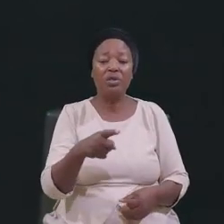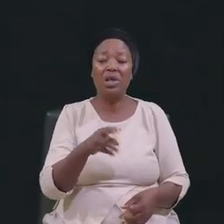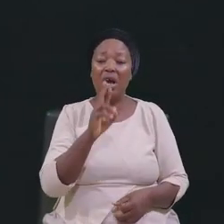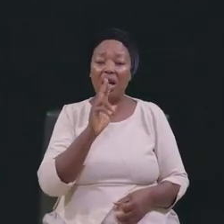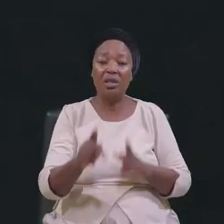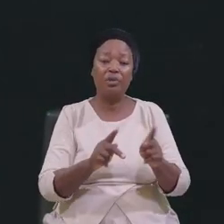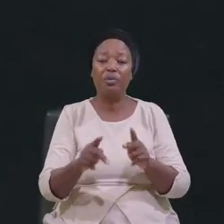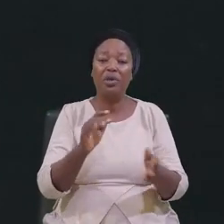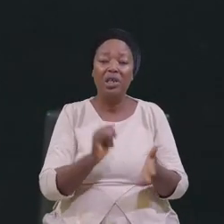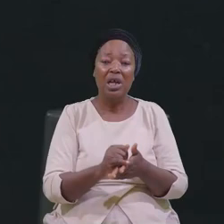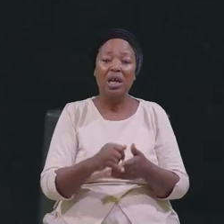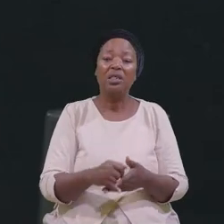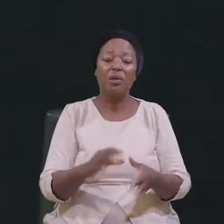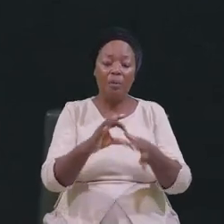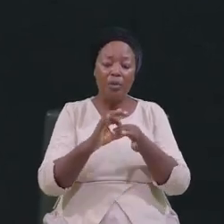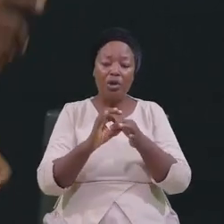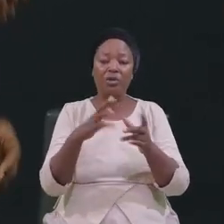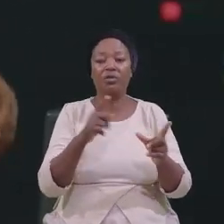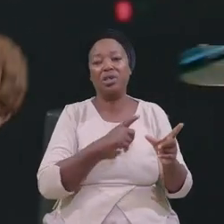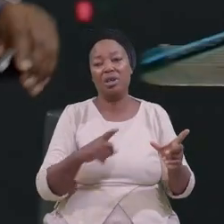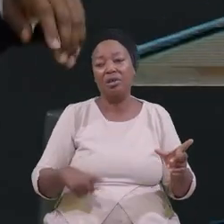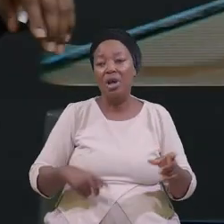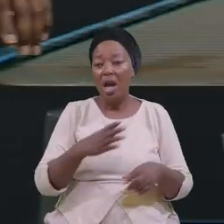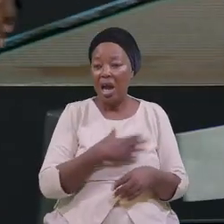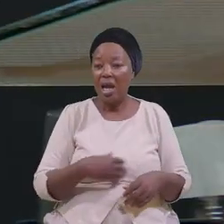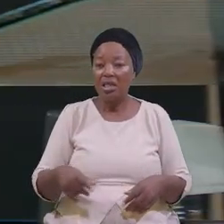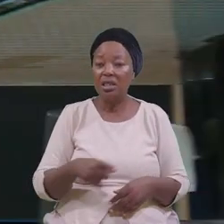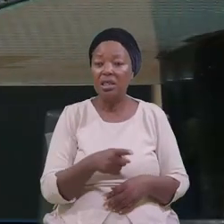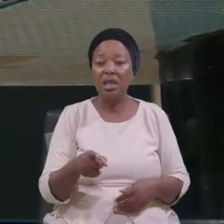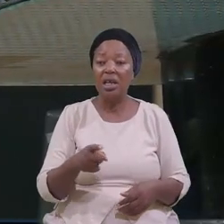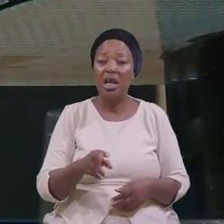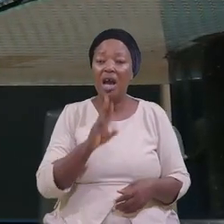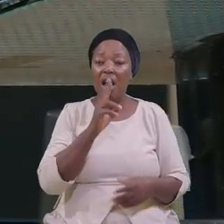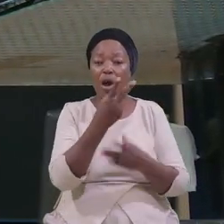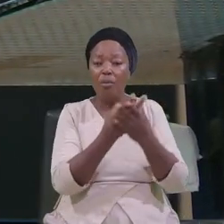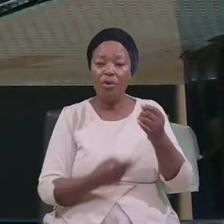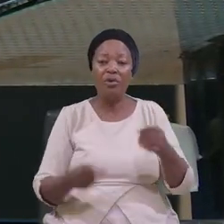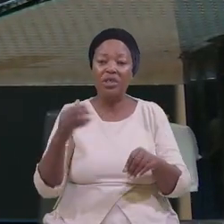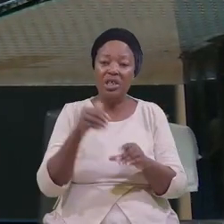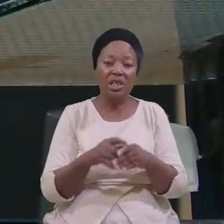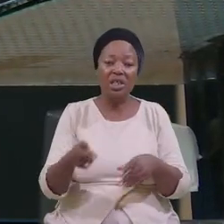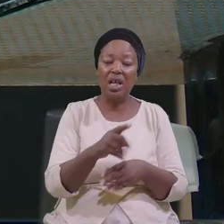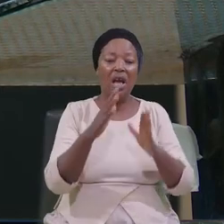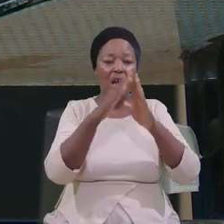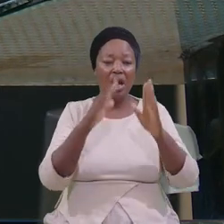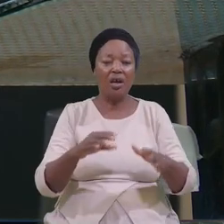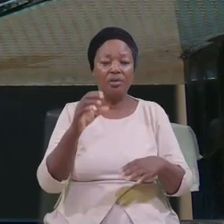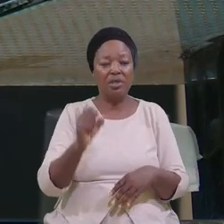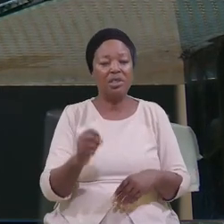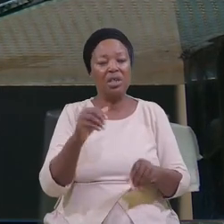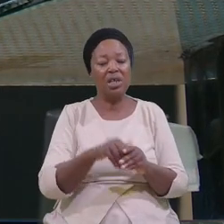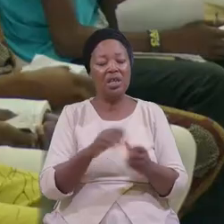people that belong to the Lord, and they abode in their houses. Look at